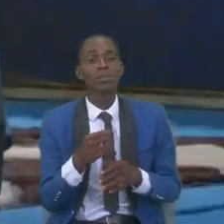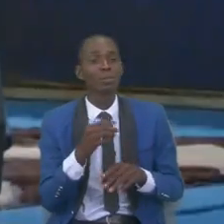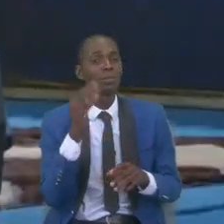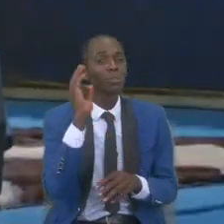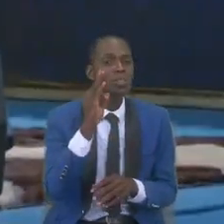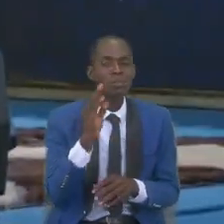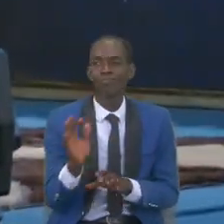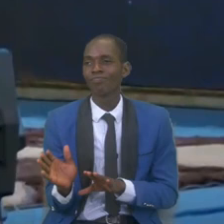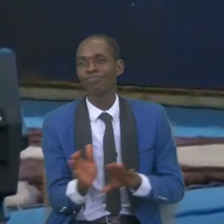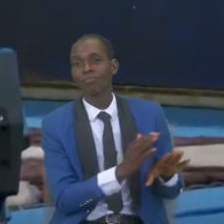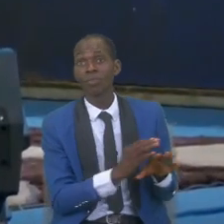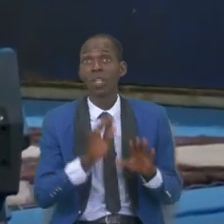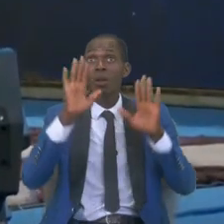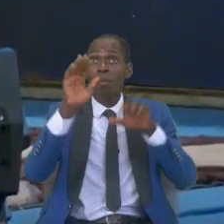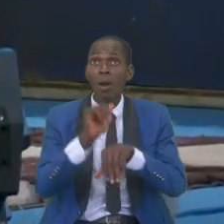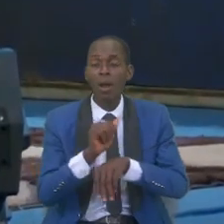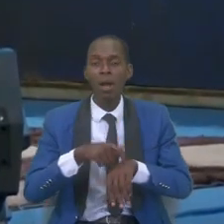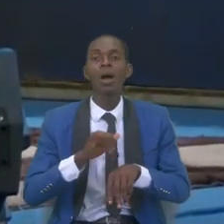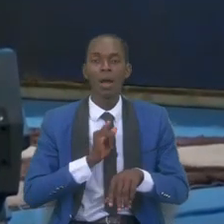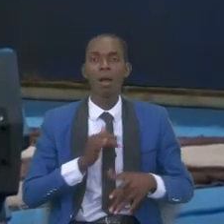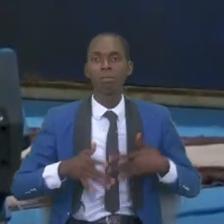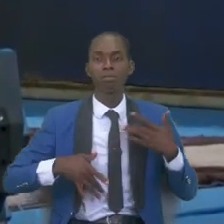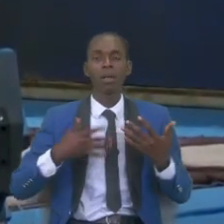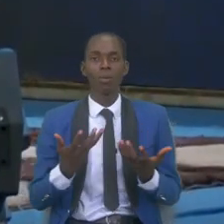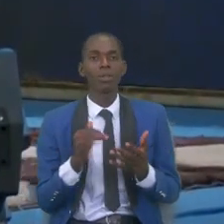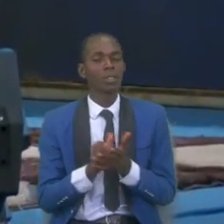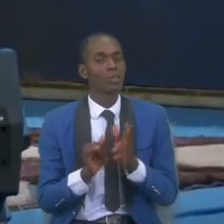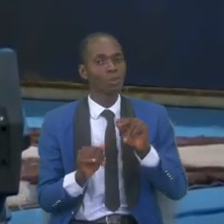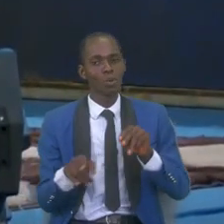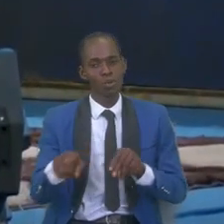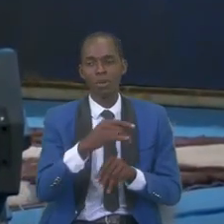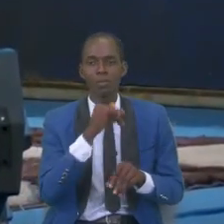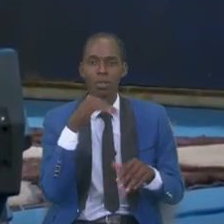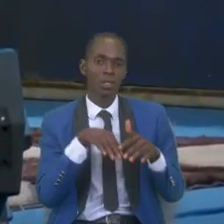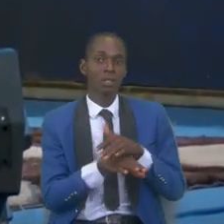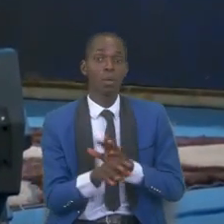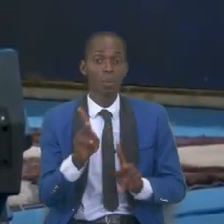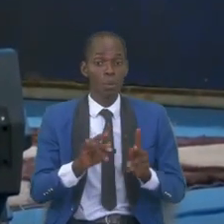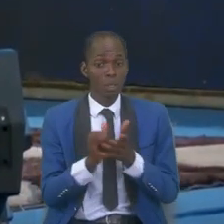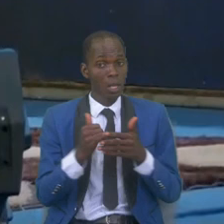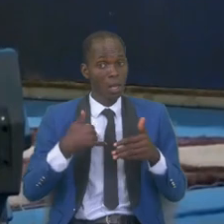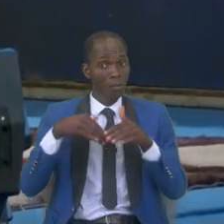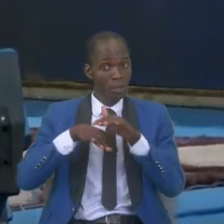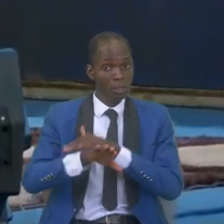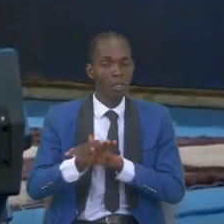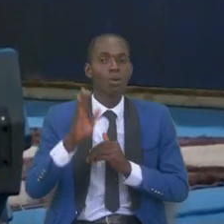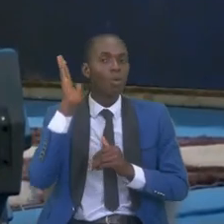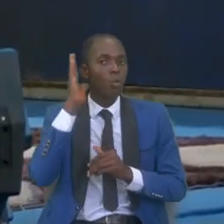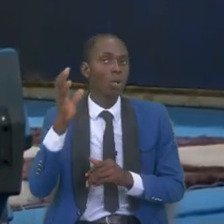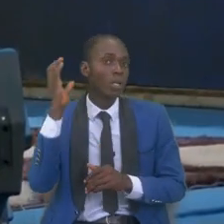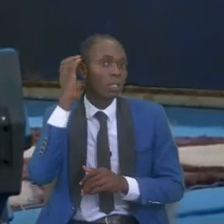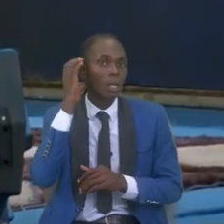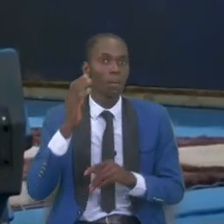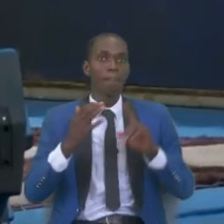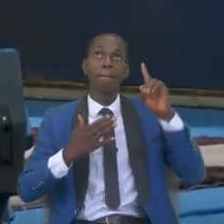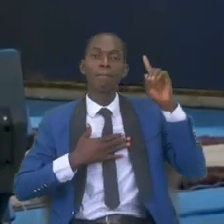see miracle. They have not entered. Those who have entered, they shall hear my voice, And there shall be one